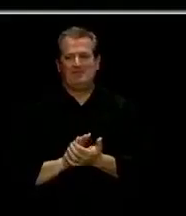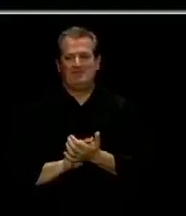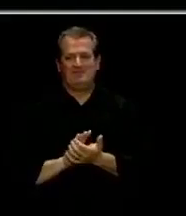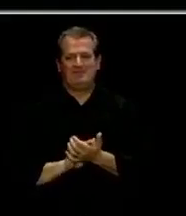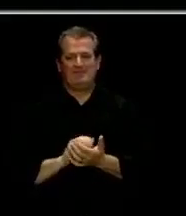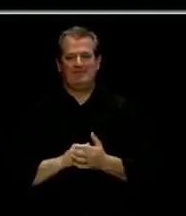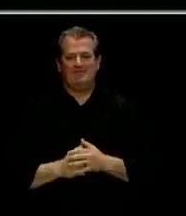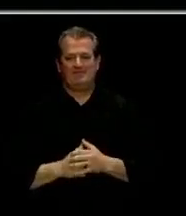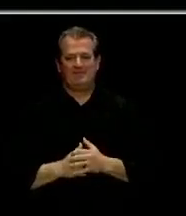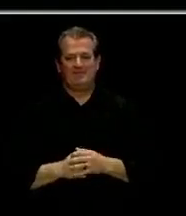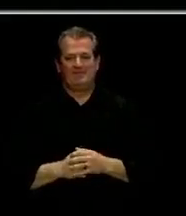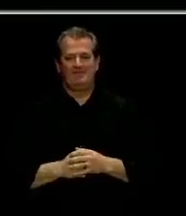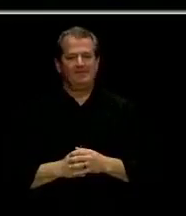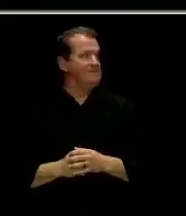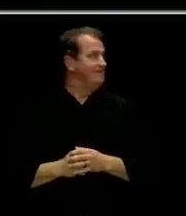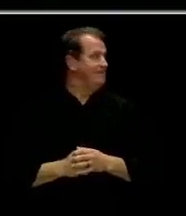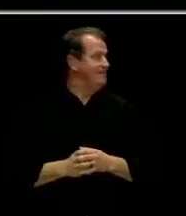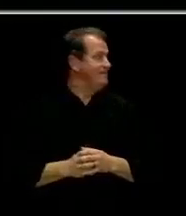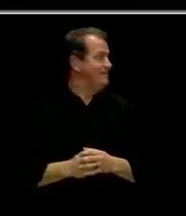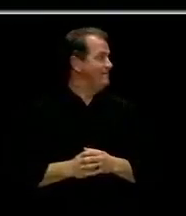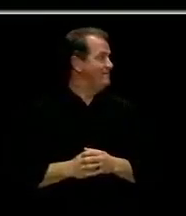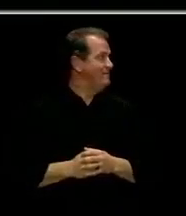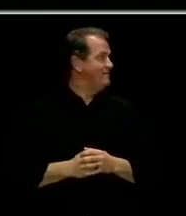All right, that one's a hard one to follow.